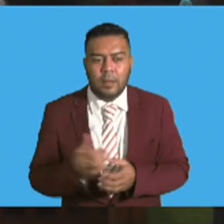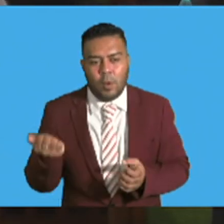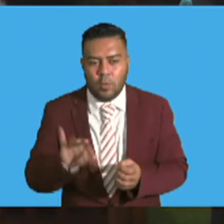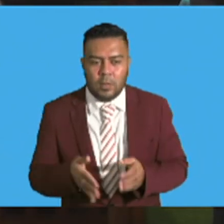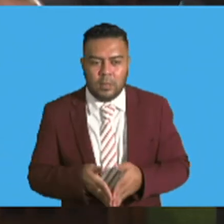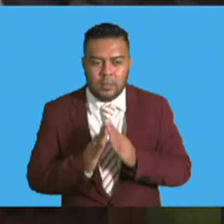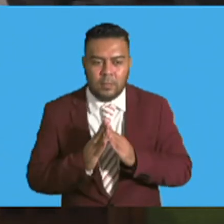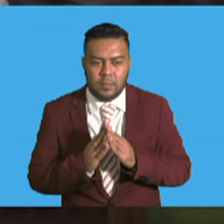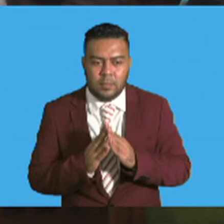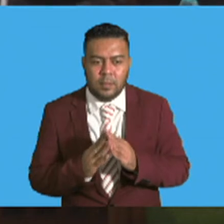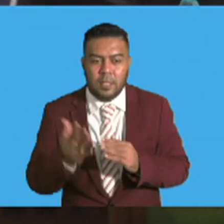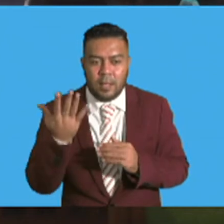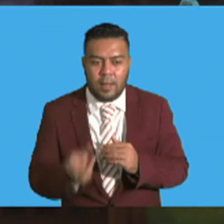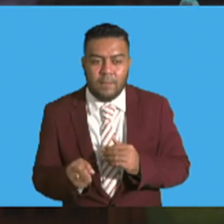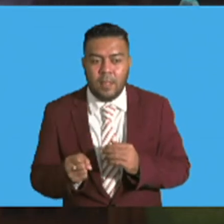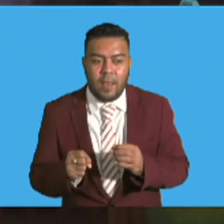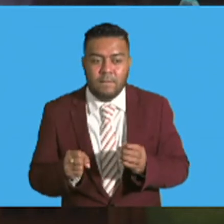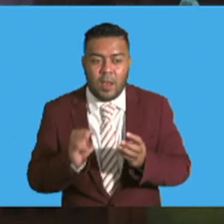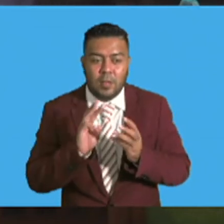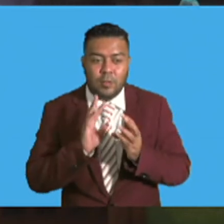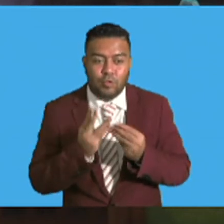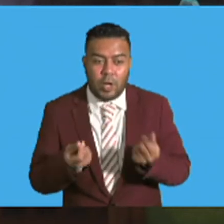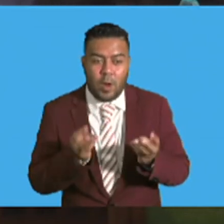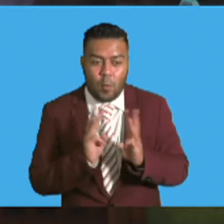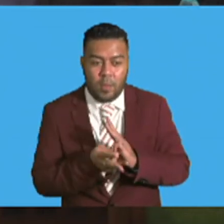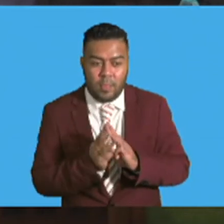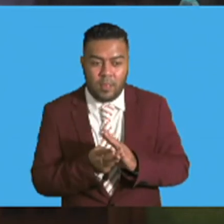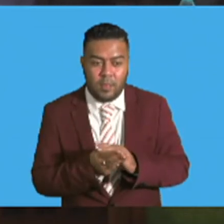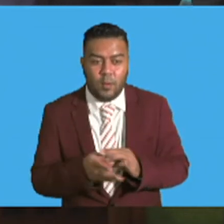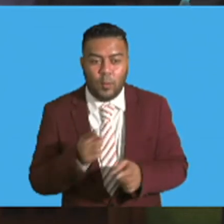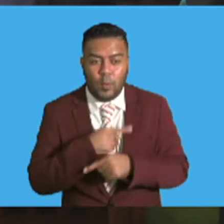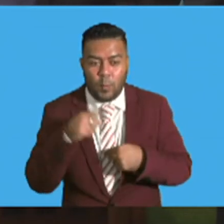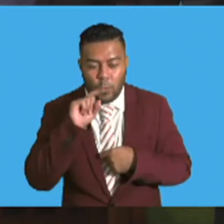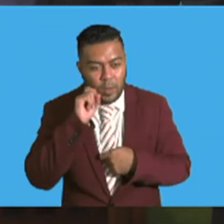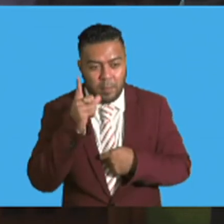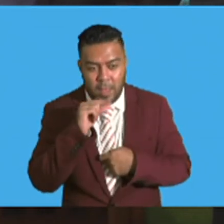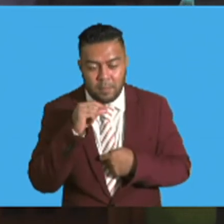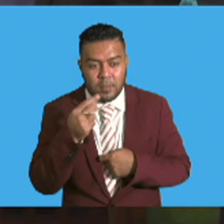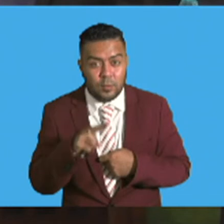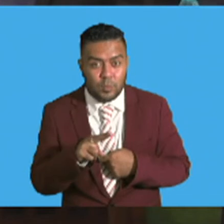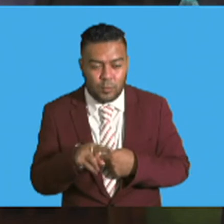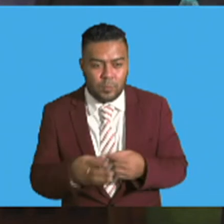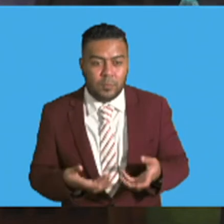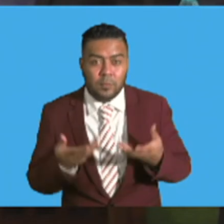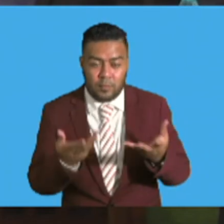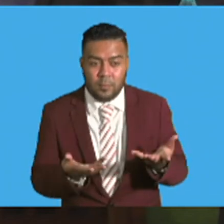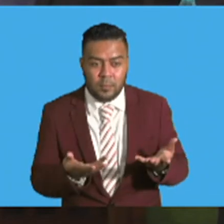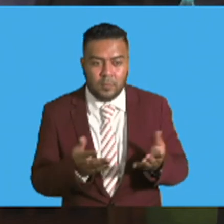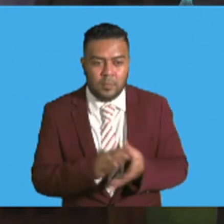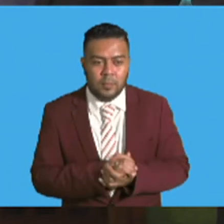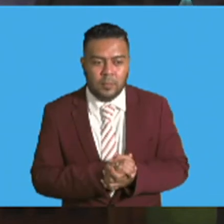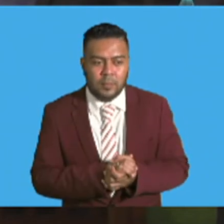established. So if there's a drought, let's say, this month, we will be able to supply the cattle with this cut and